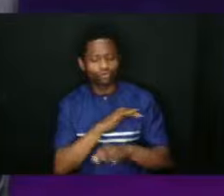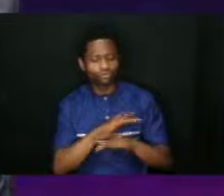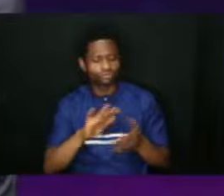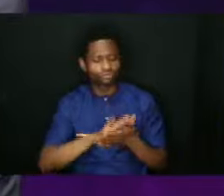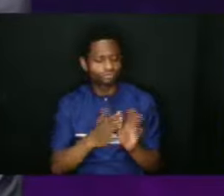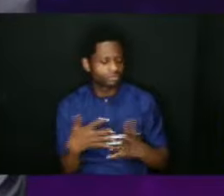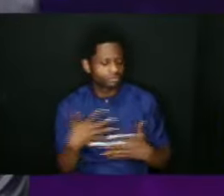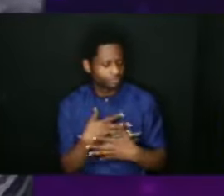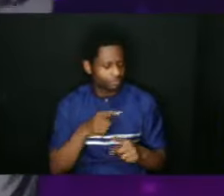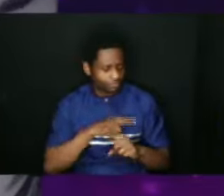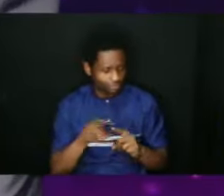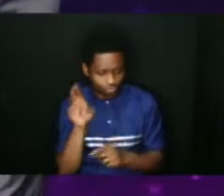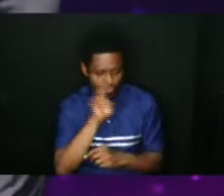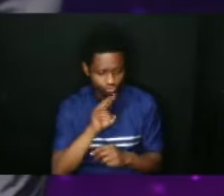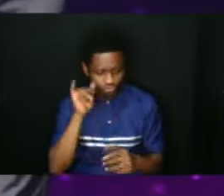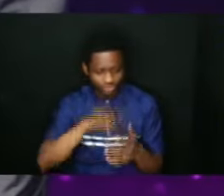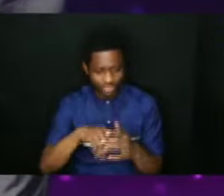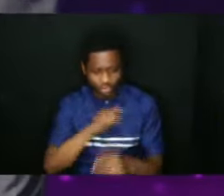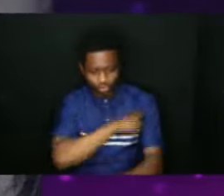And